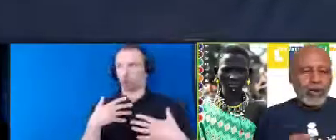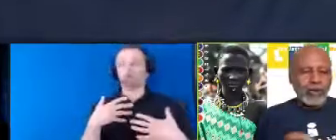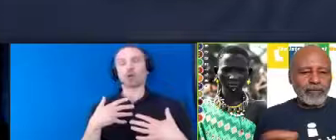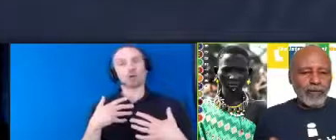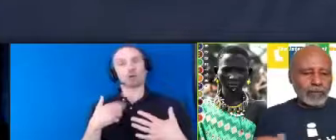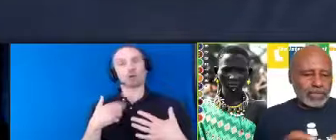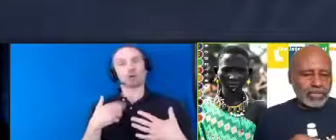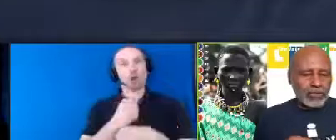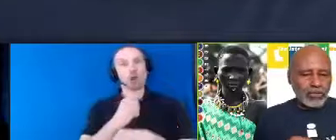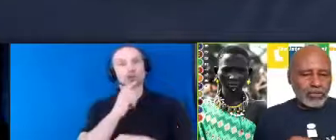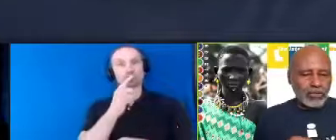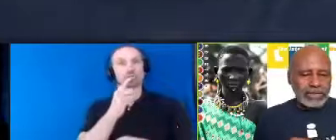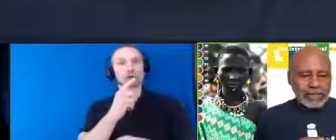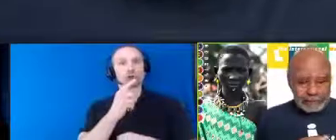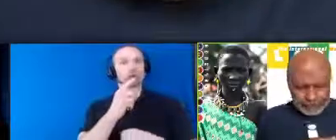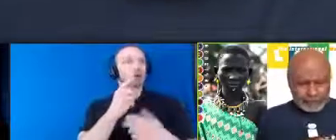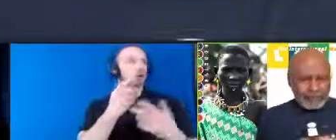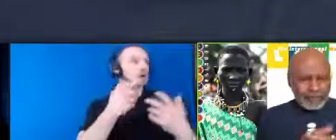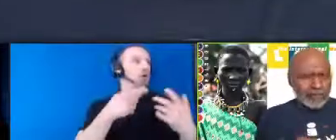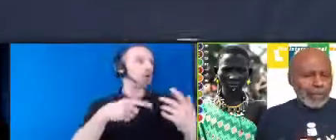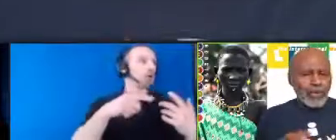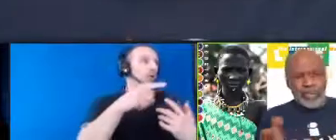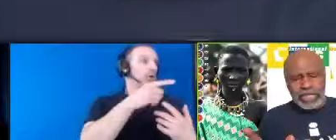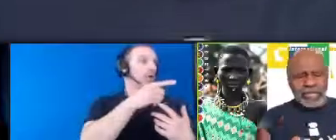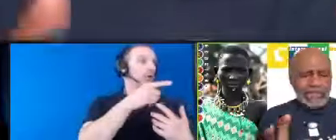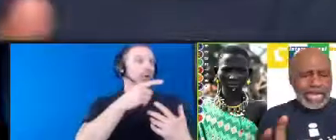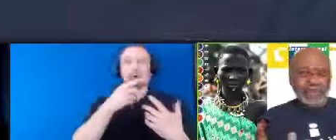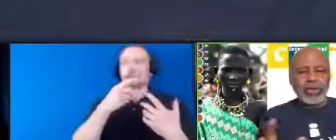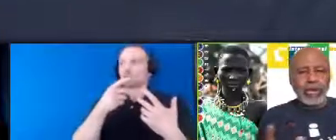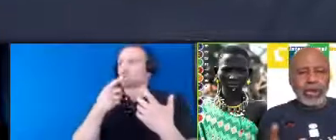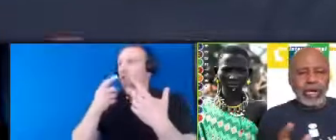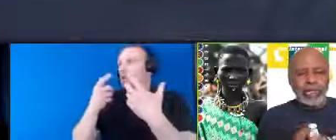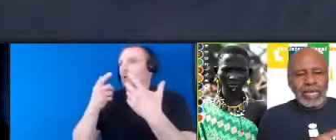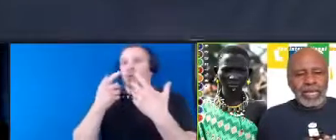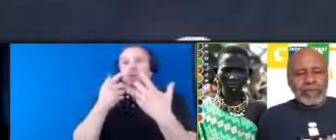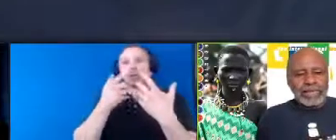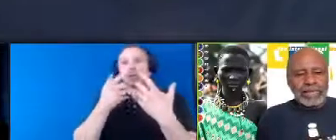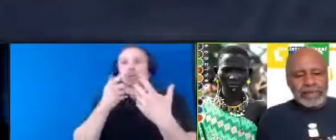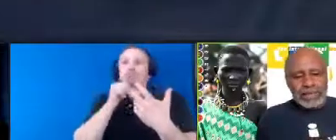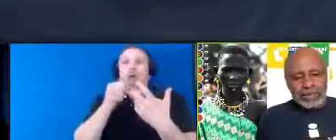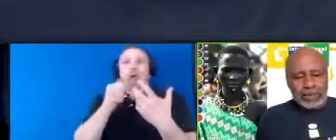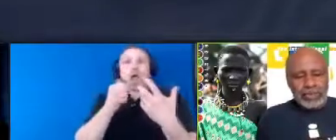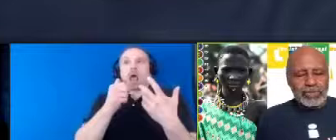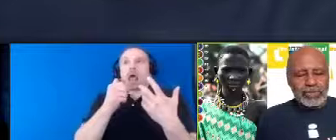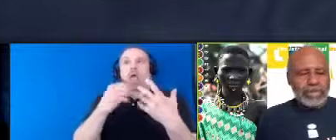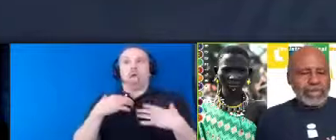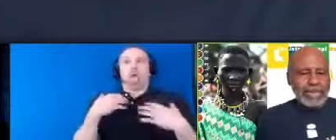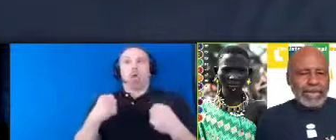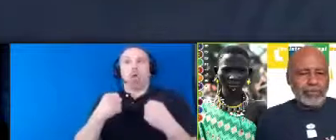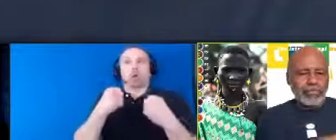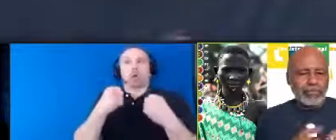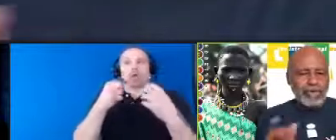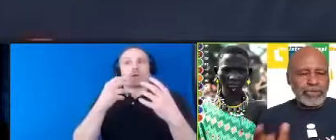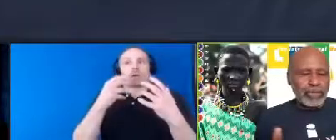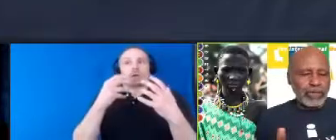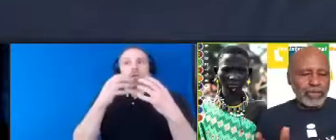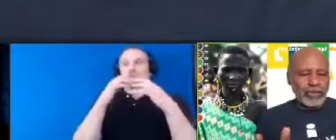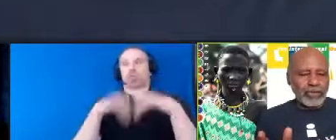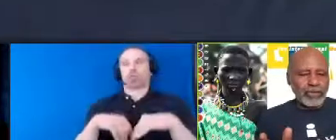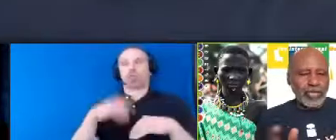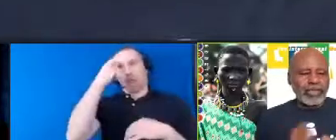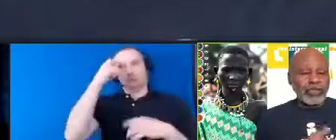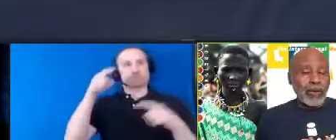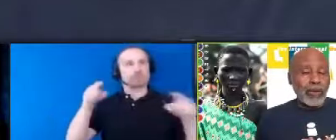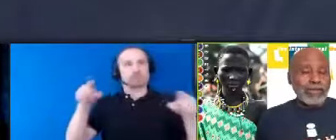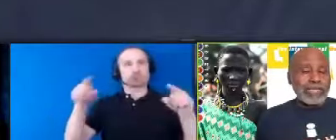for grown folks' disagreements. But whichever side you're on, please make sure that you take the time to express your point of